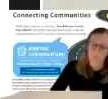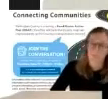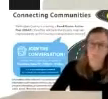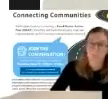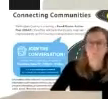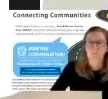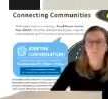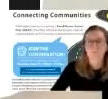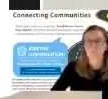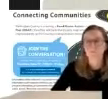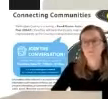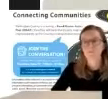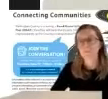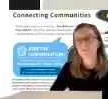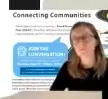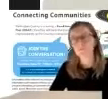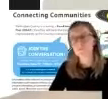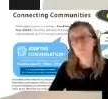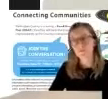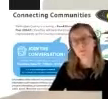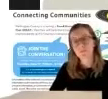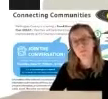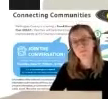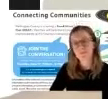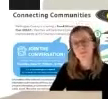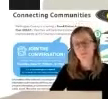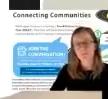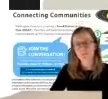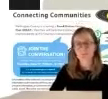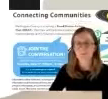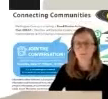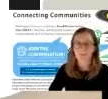So one of the principal issues